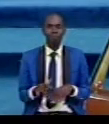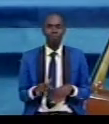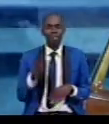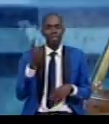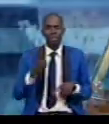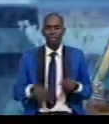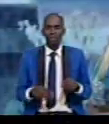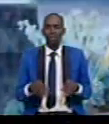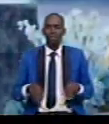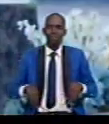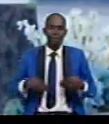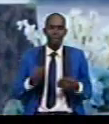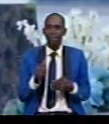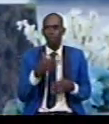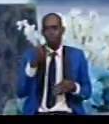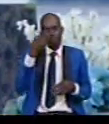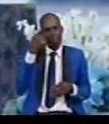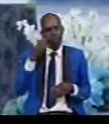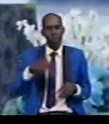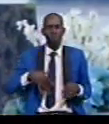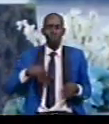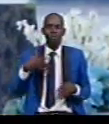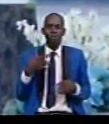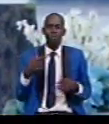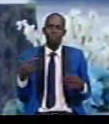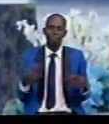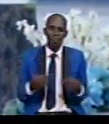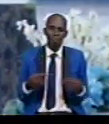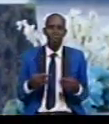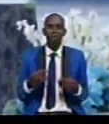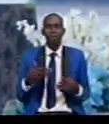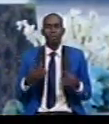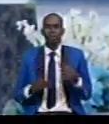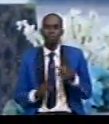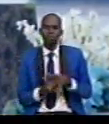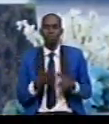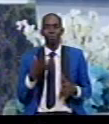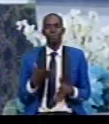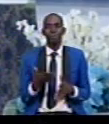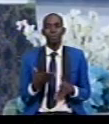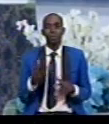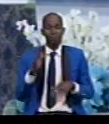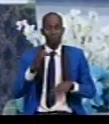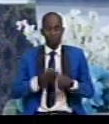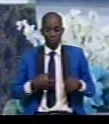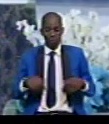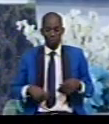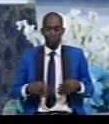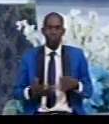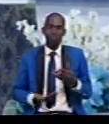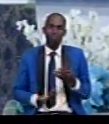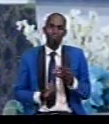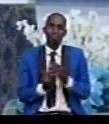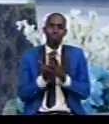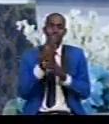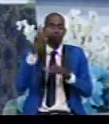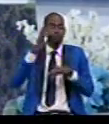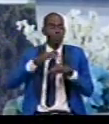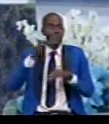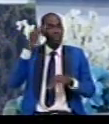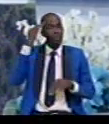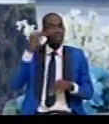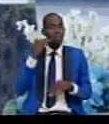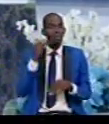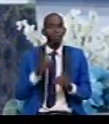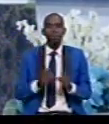once it touches my scrotum, the pains down to my head. So, but during one of the